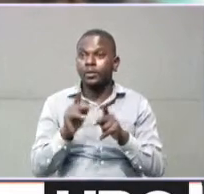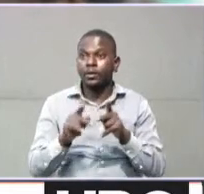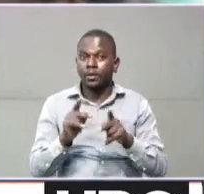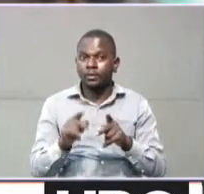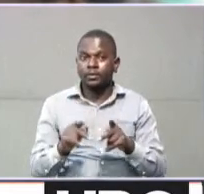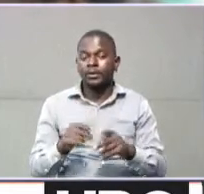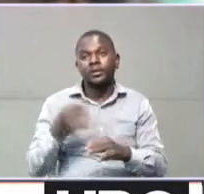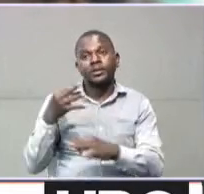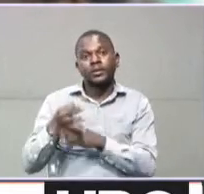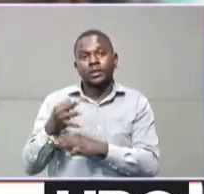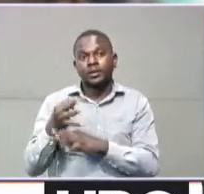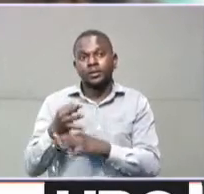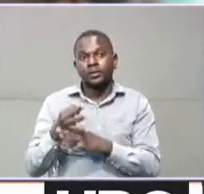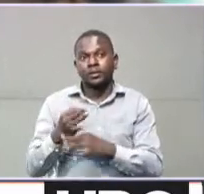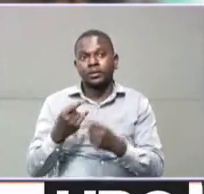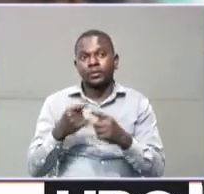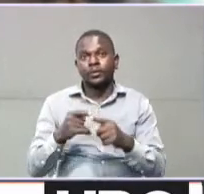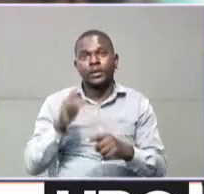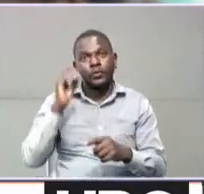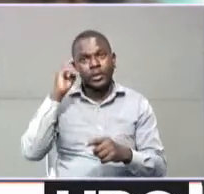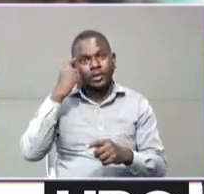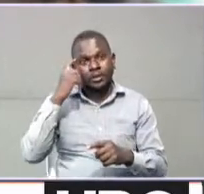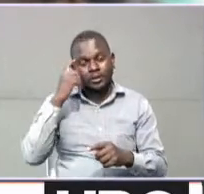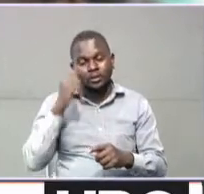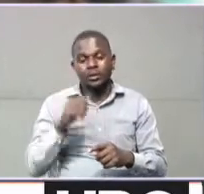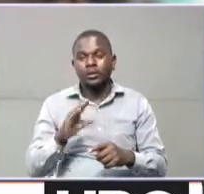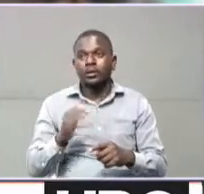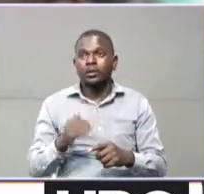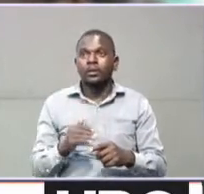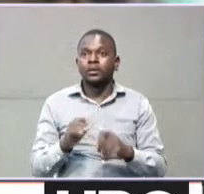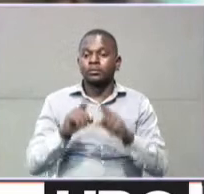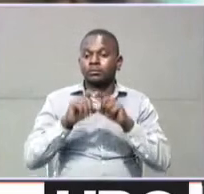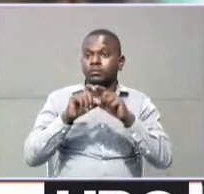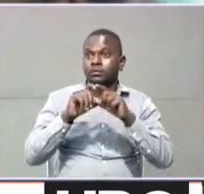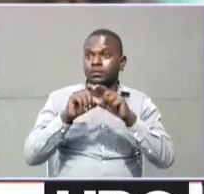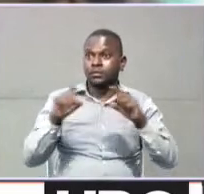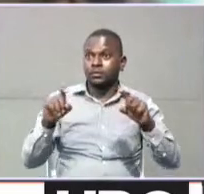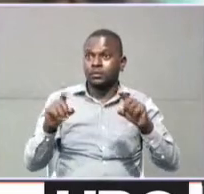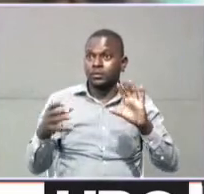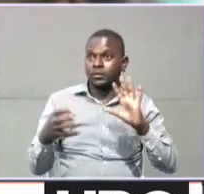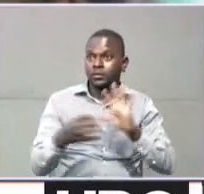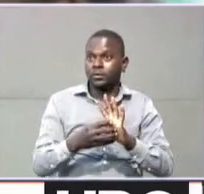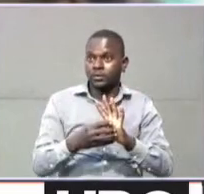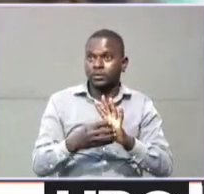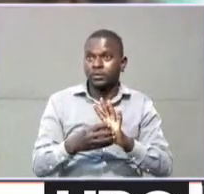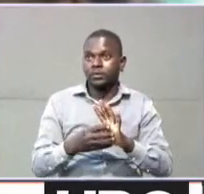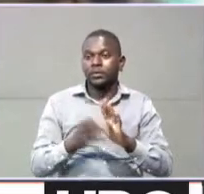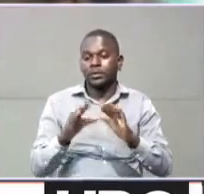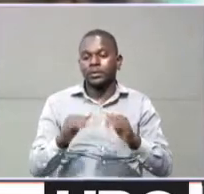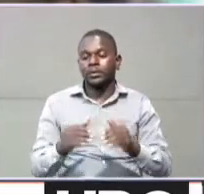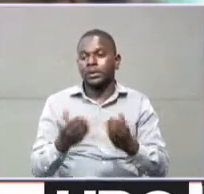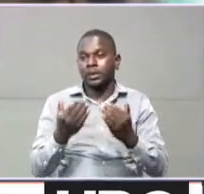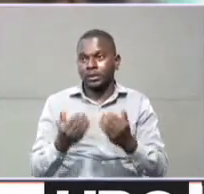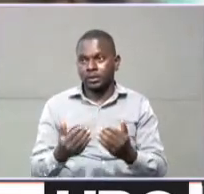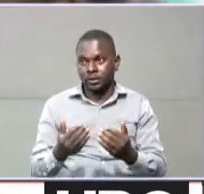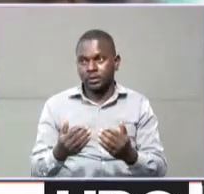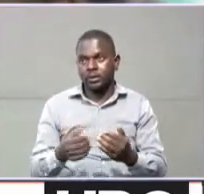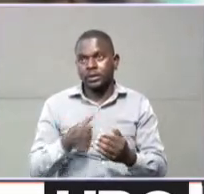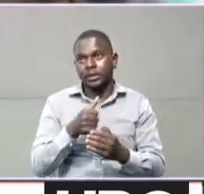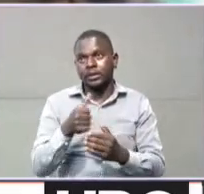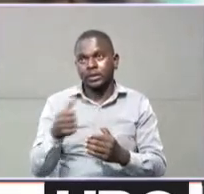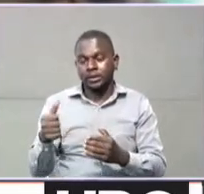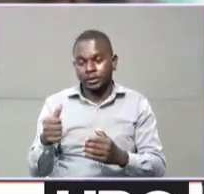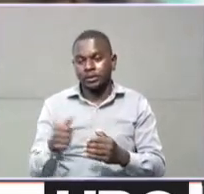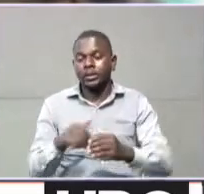to forge them but we think that with our two marks and by now at least in every sub